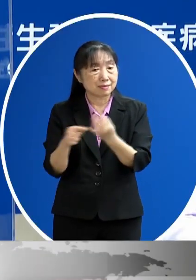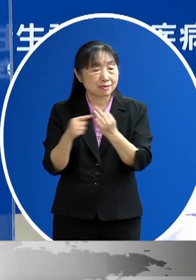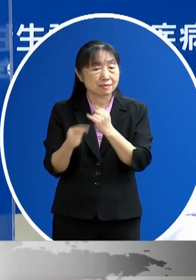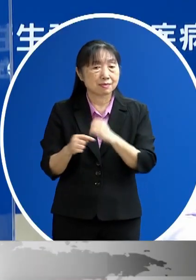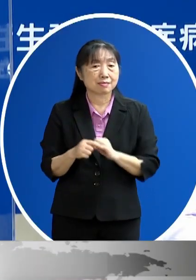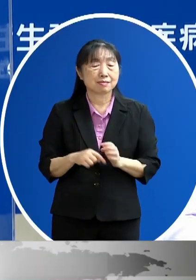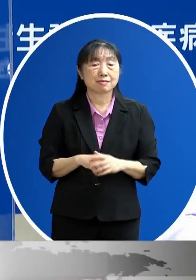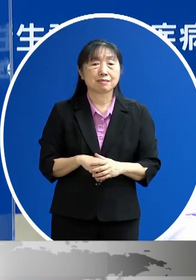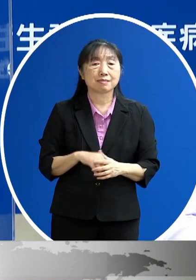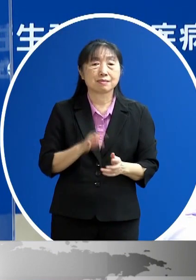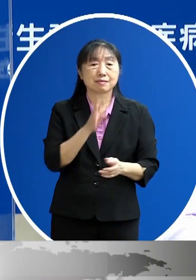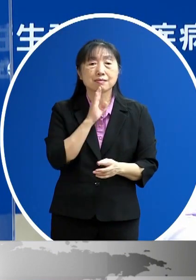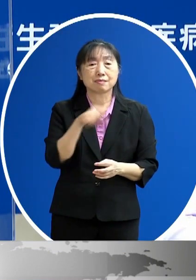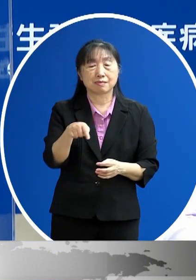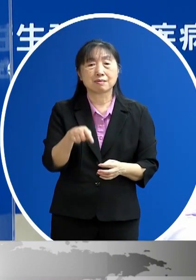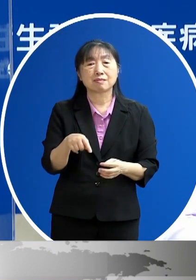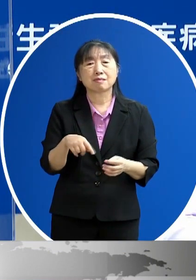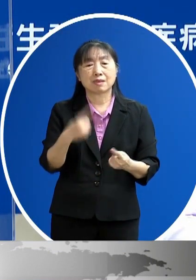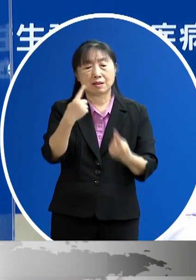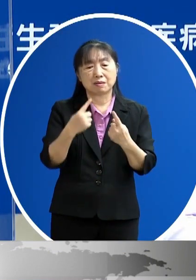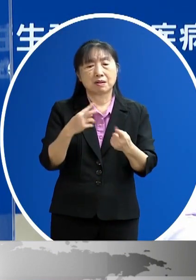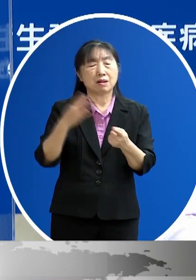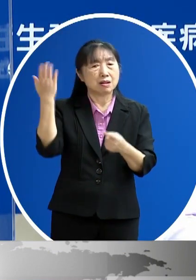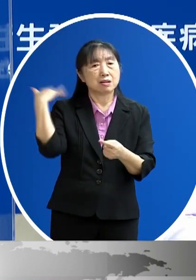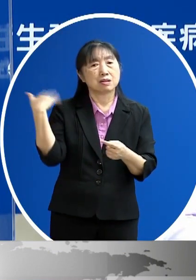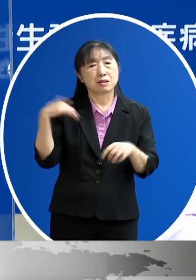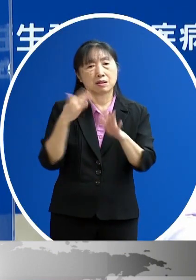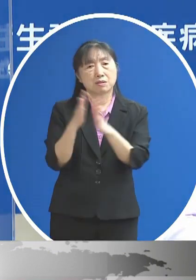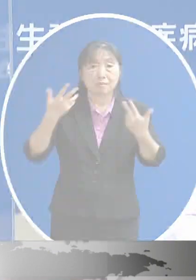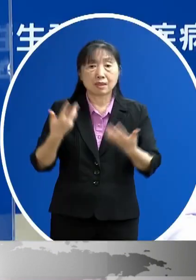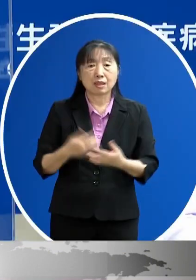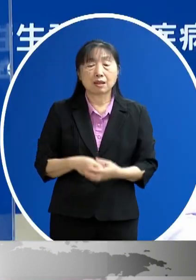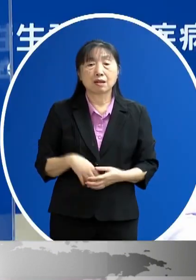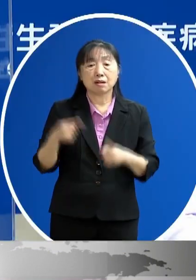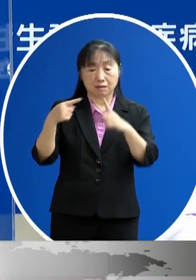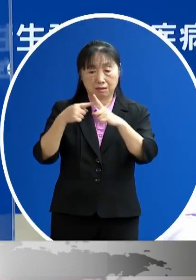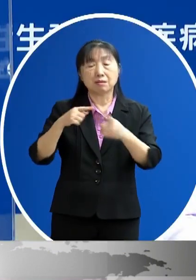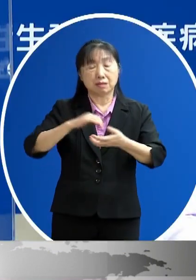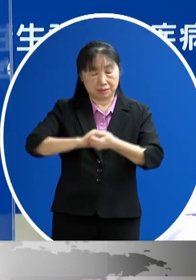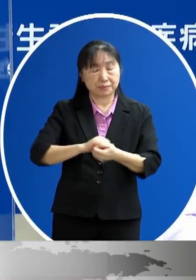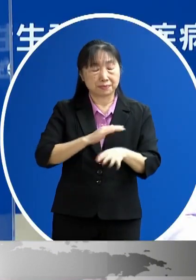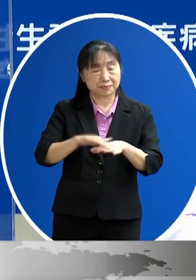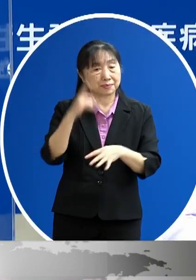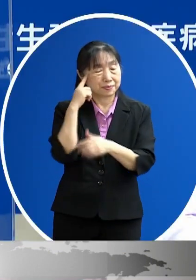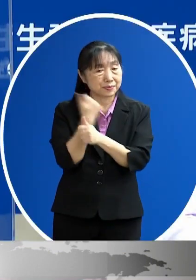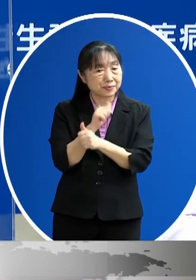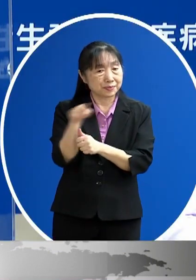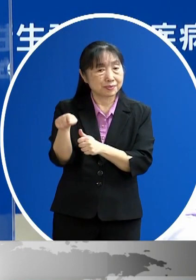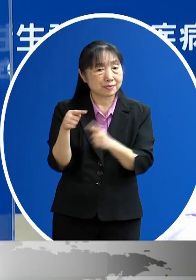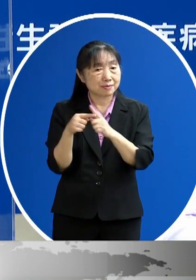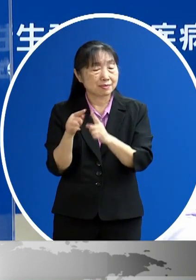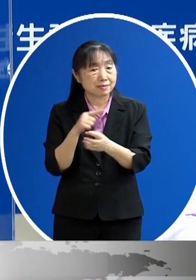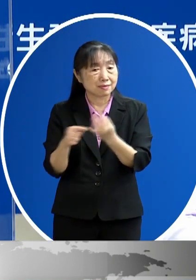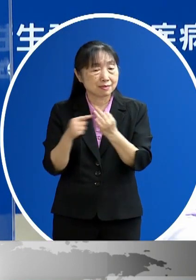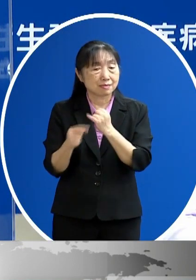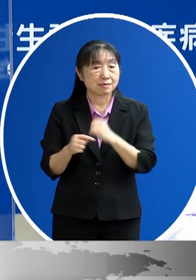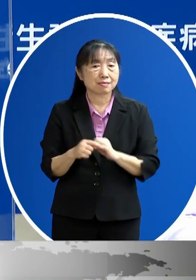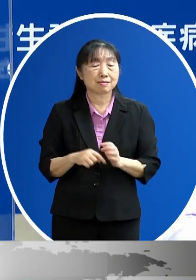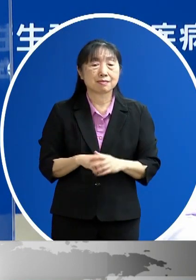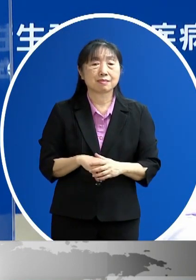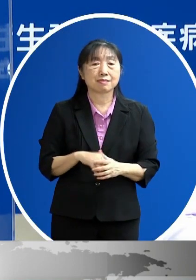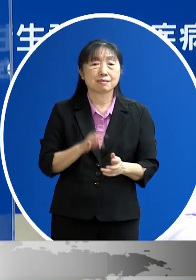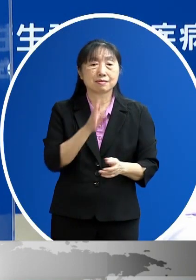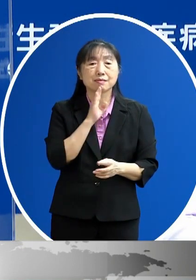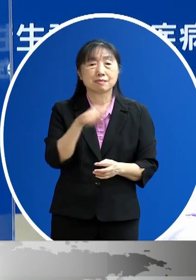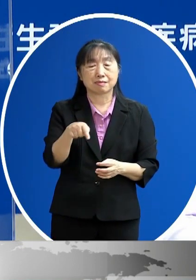of course have to keep in mind the manpower for the remote diagnosis, but this is simpler compared with what we had. If there